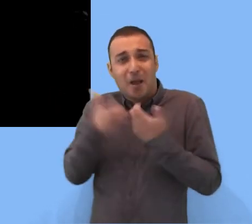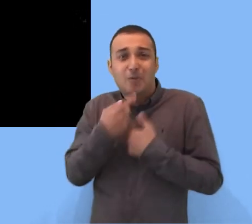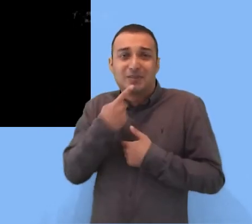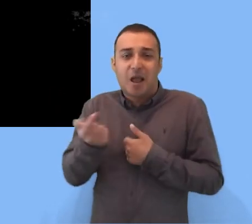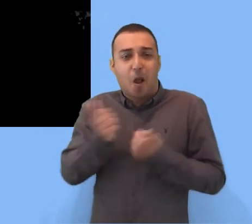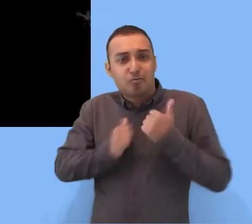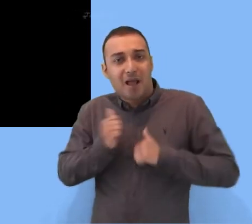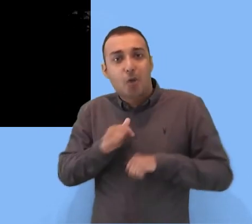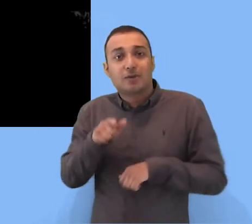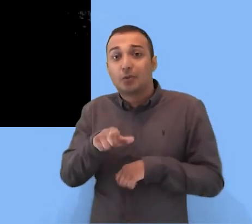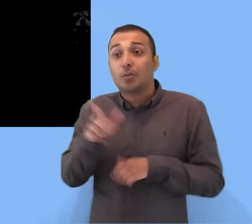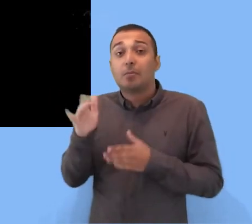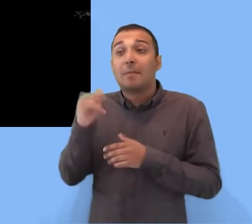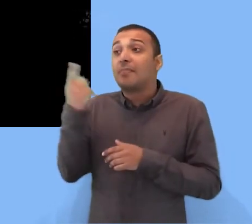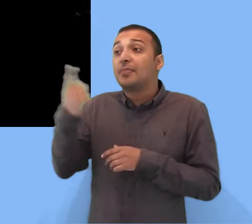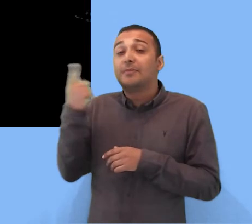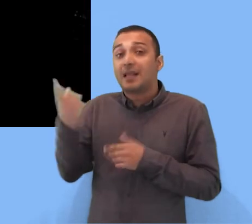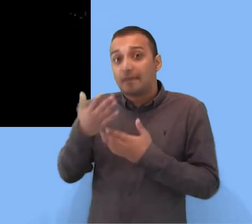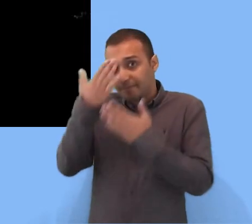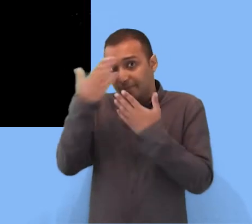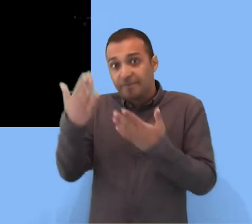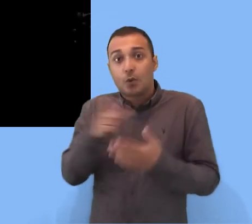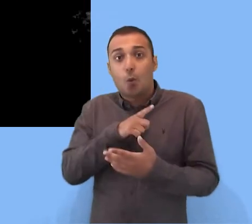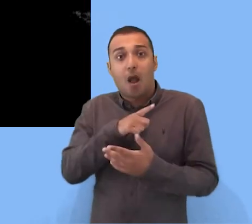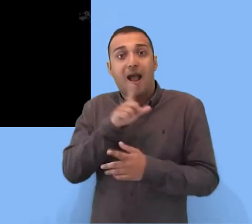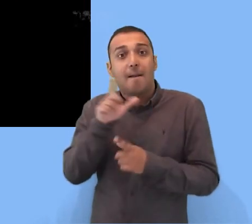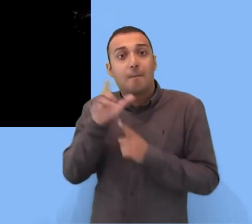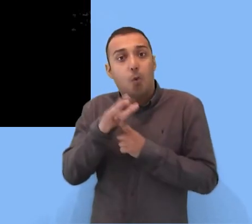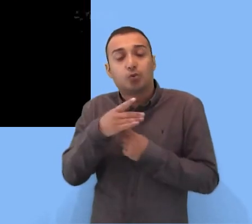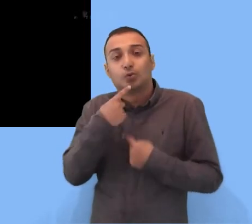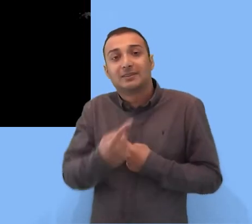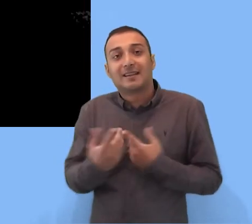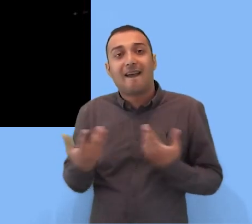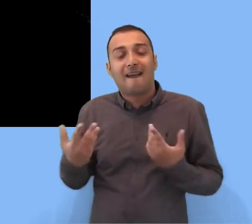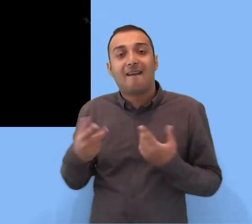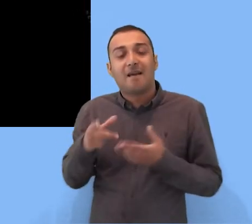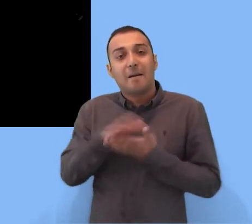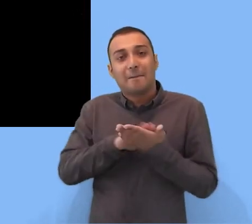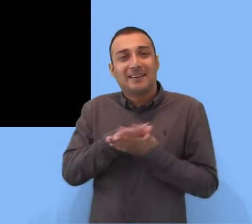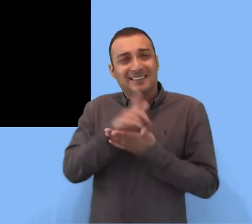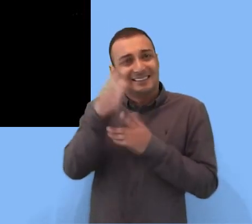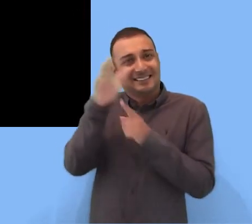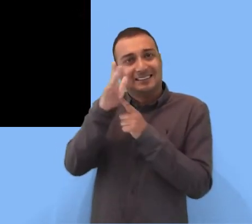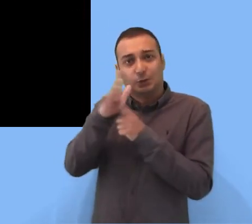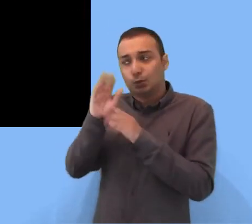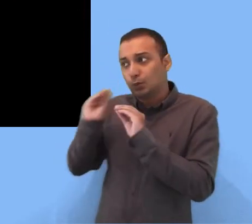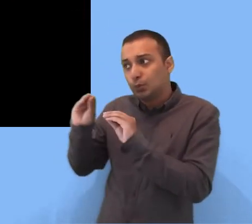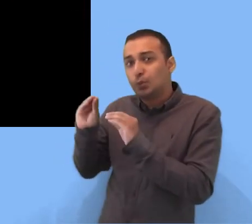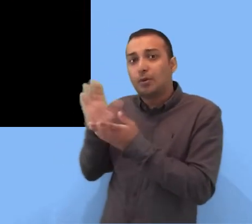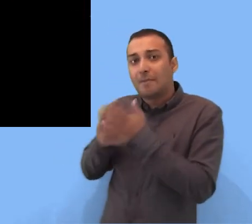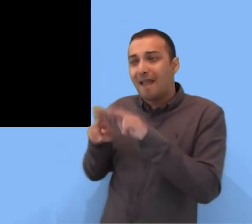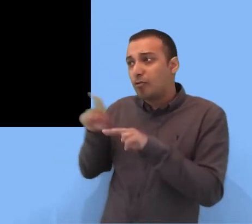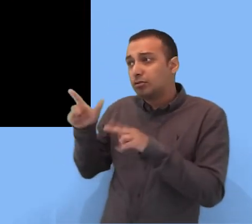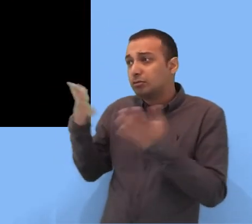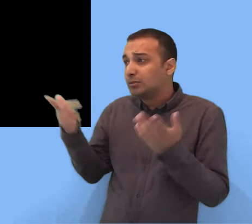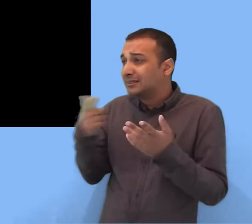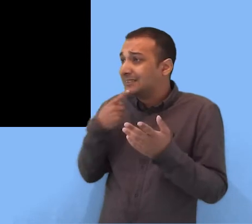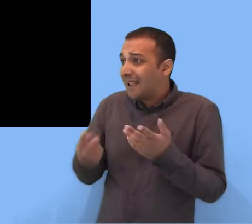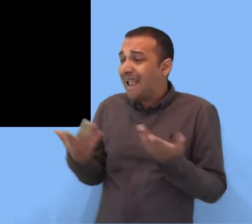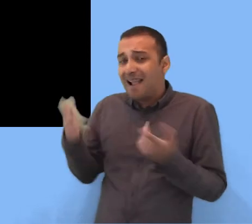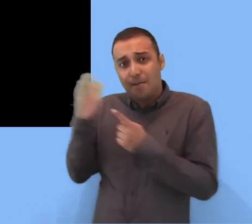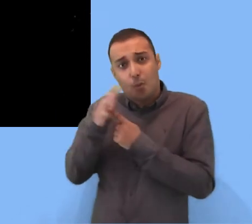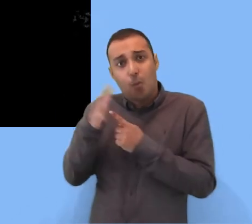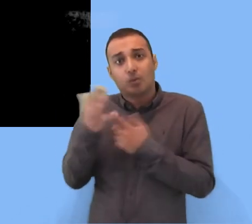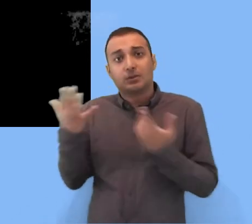difference between ability and knowing it's important. One of the things that I complain about frequently is we have a more or less